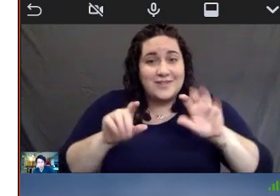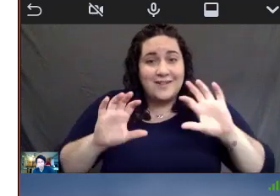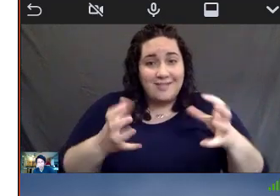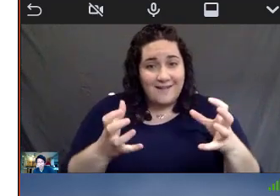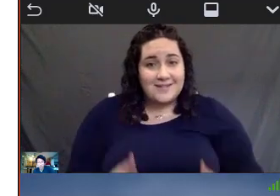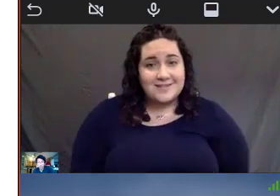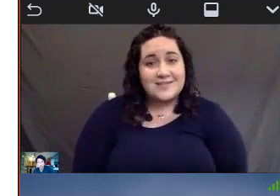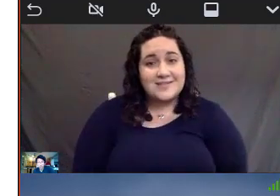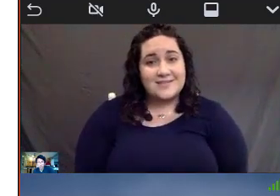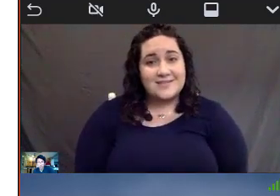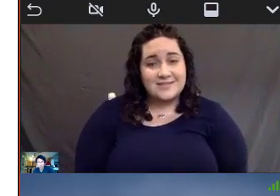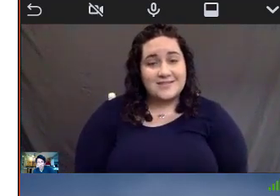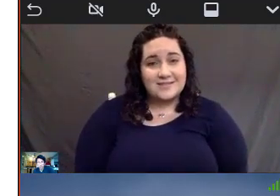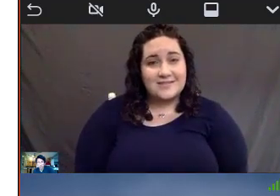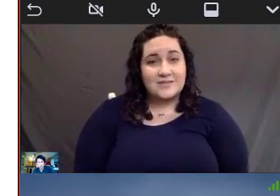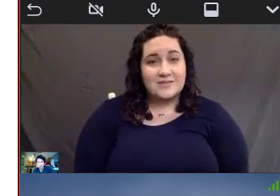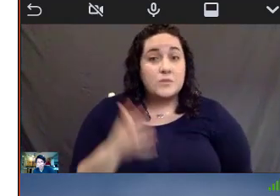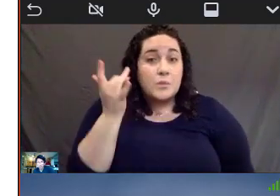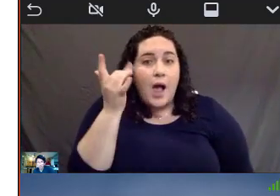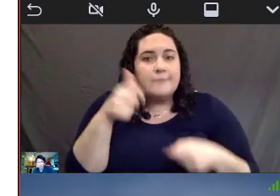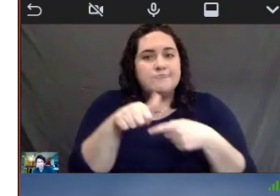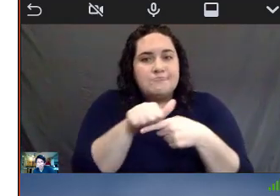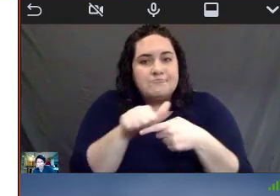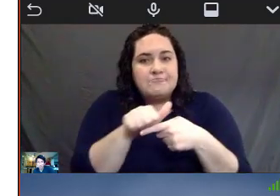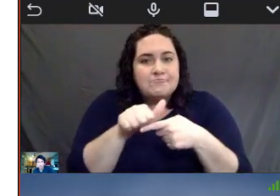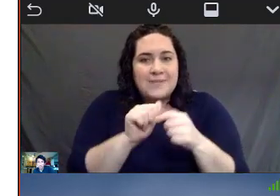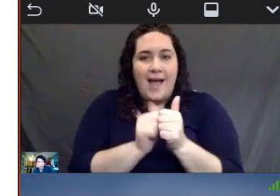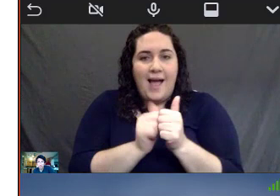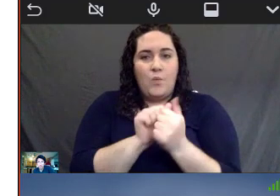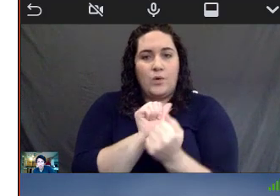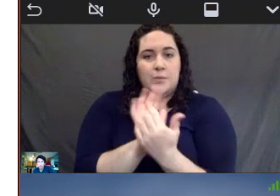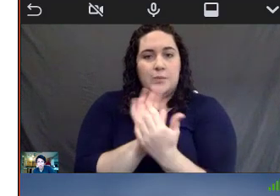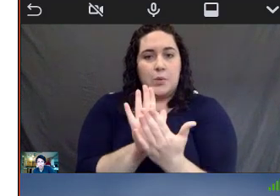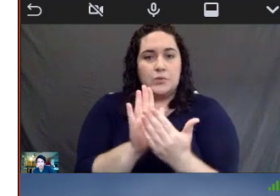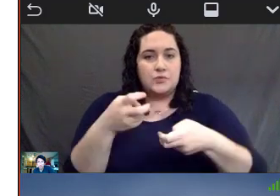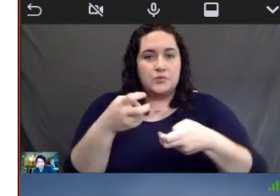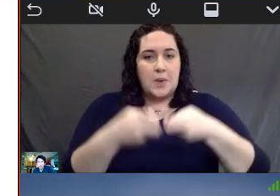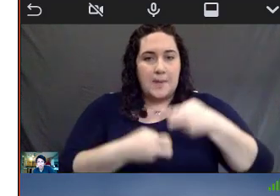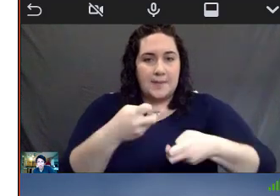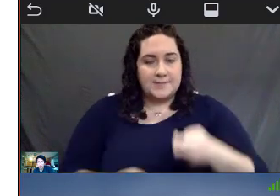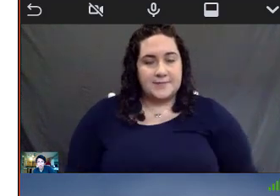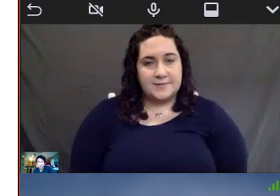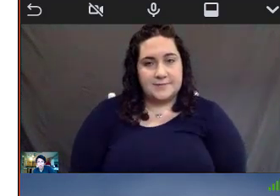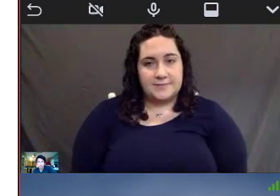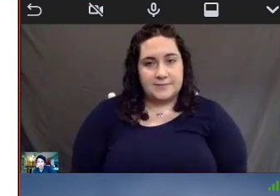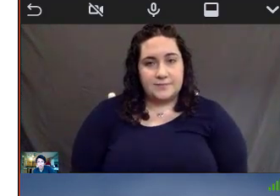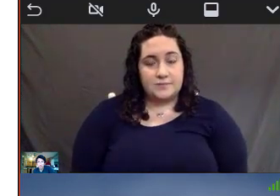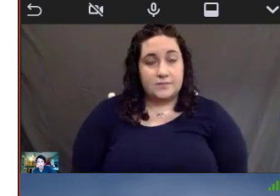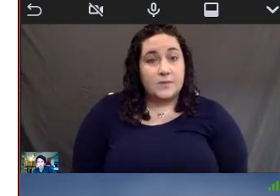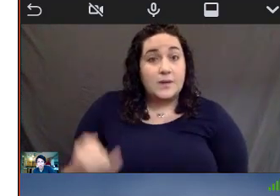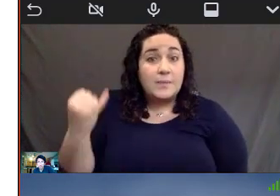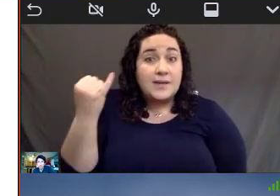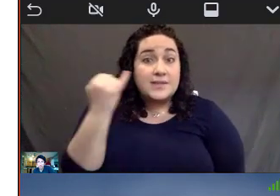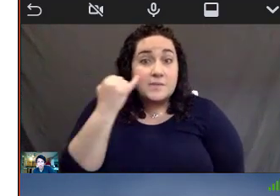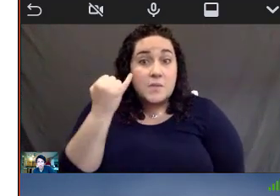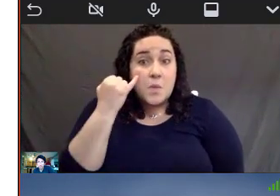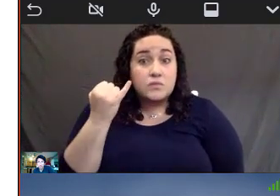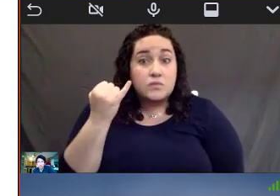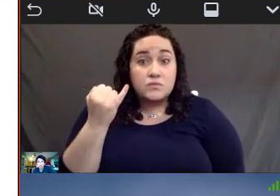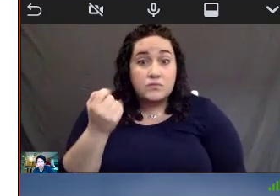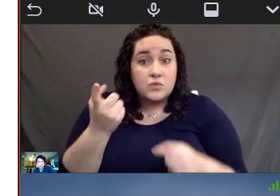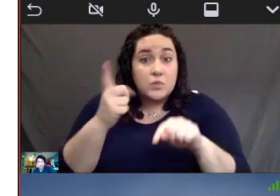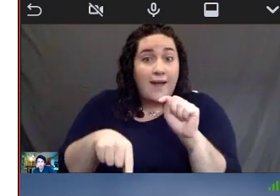problems. But if sort of the real-time information doesn't work, I've also worked to create